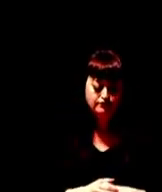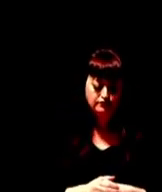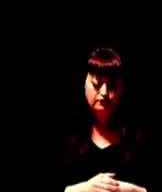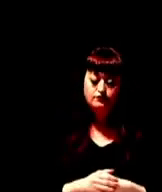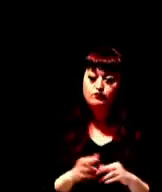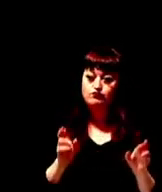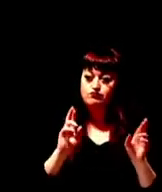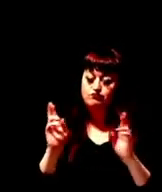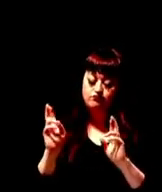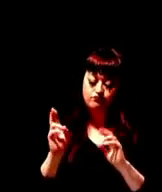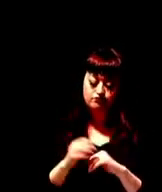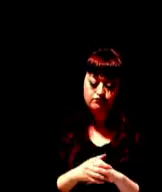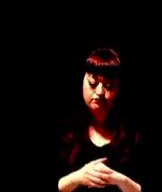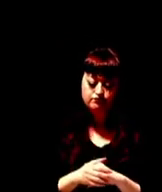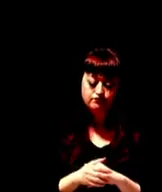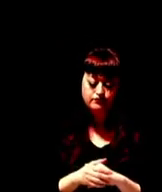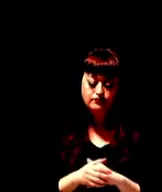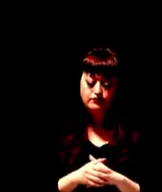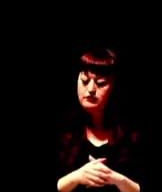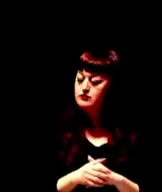of the commencement addresses.